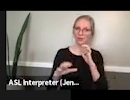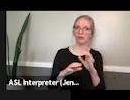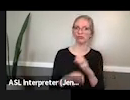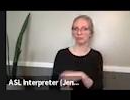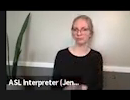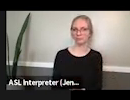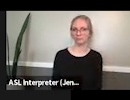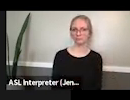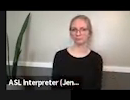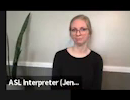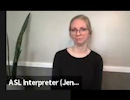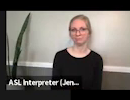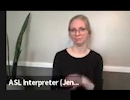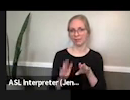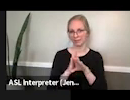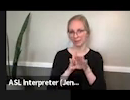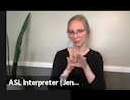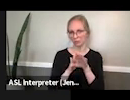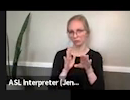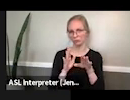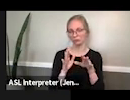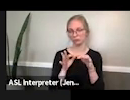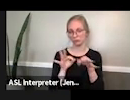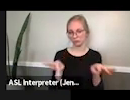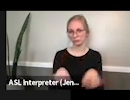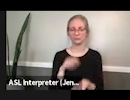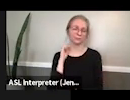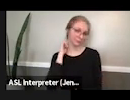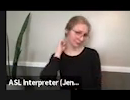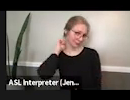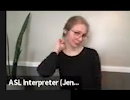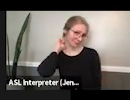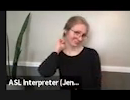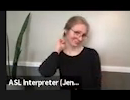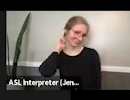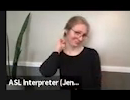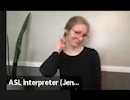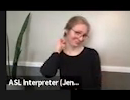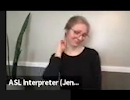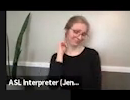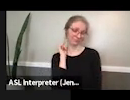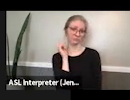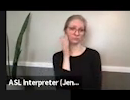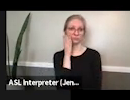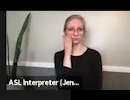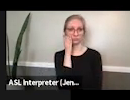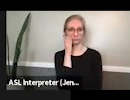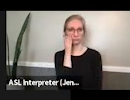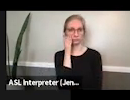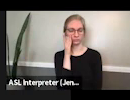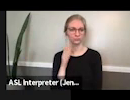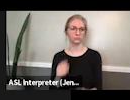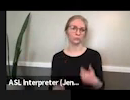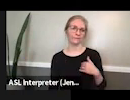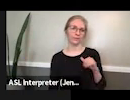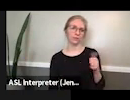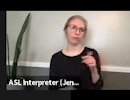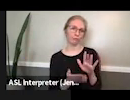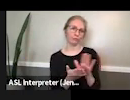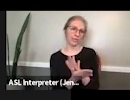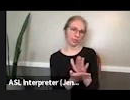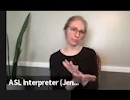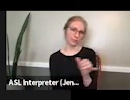effect on that language development. And for this, you have another document as well. It's